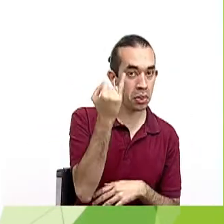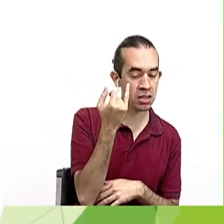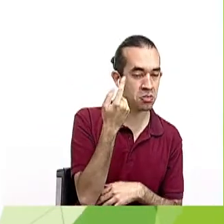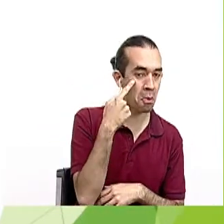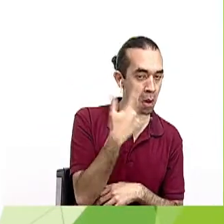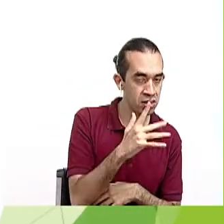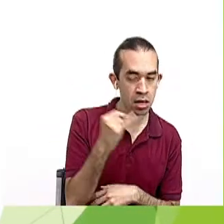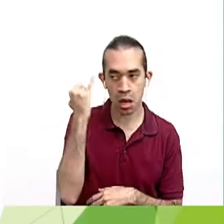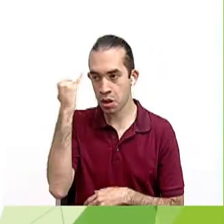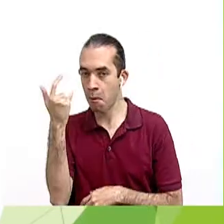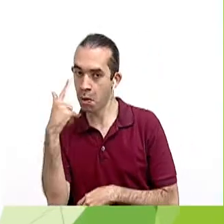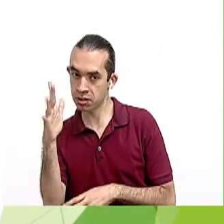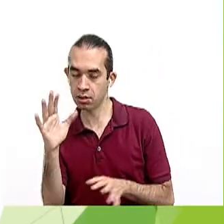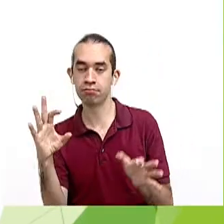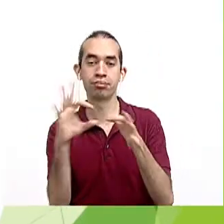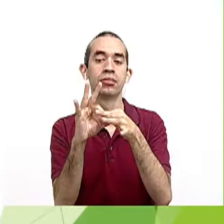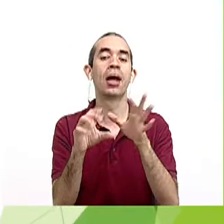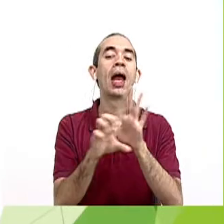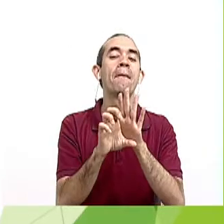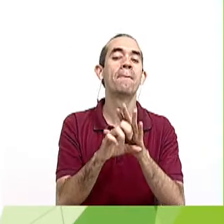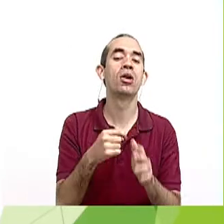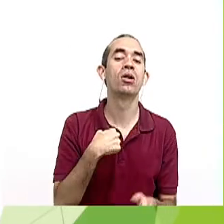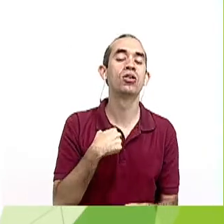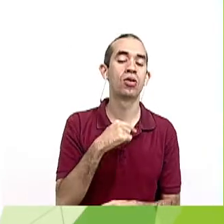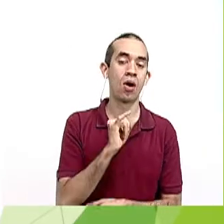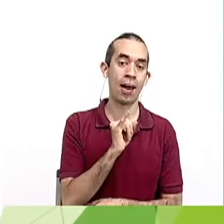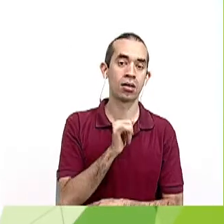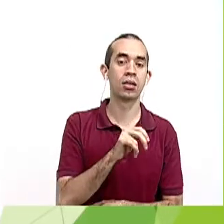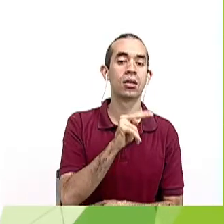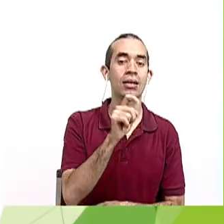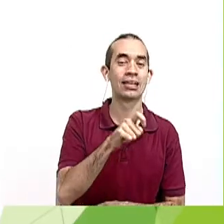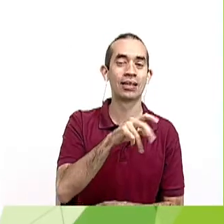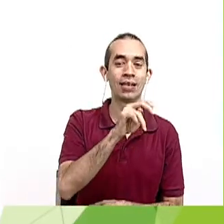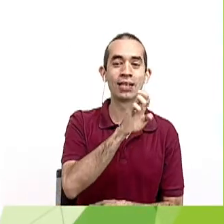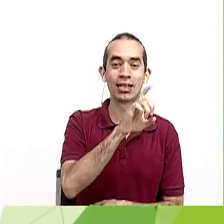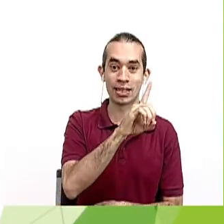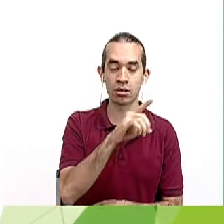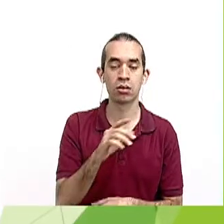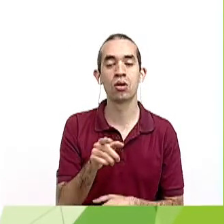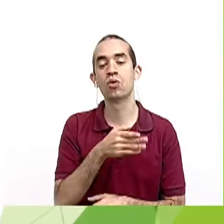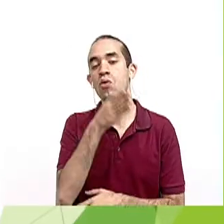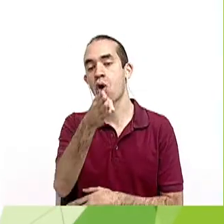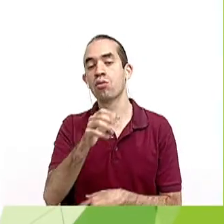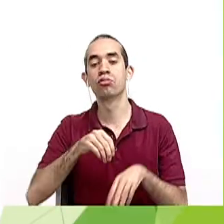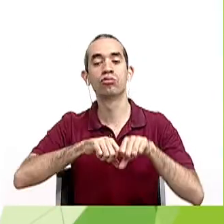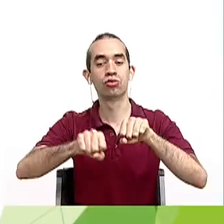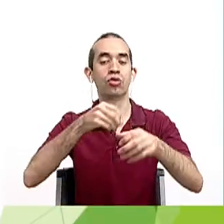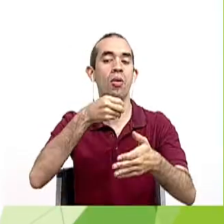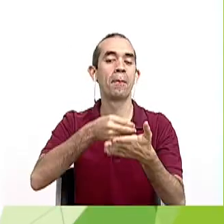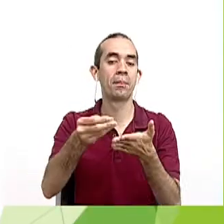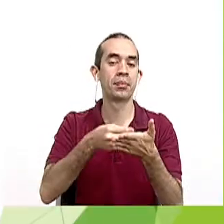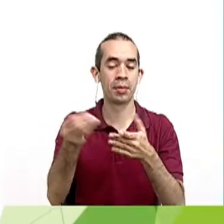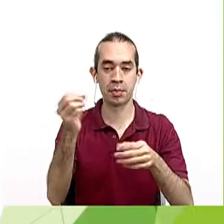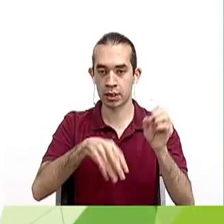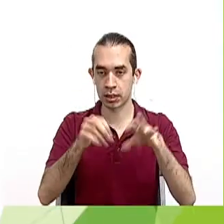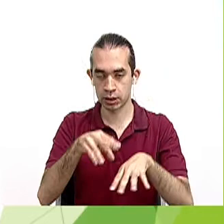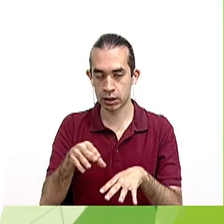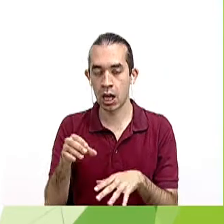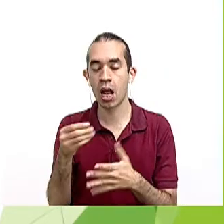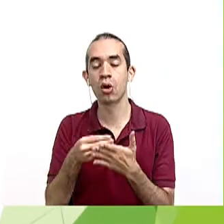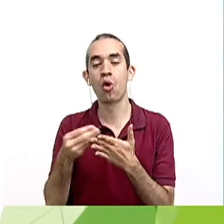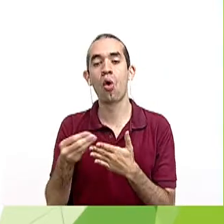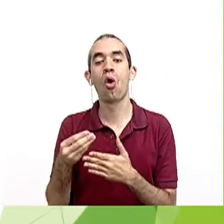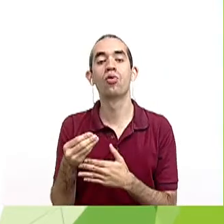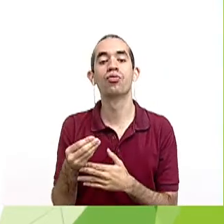ideas. For example, I need to go to the supermarket to buy some fruits and